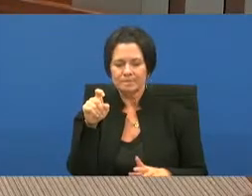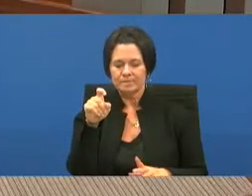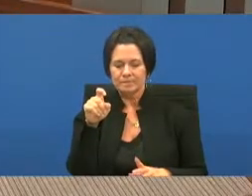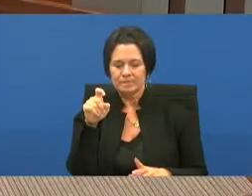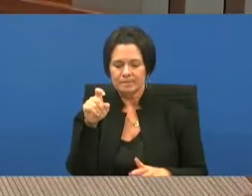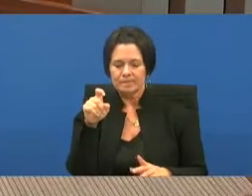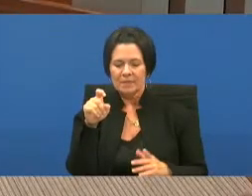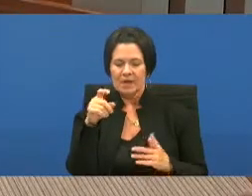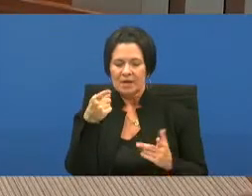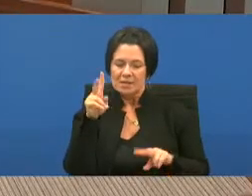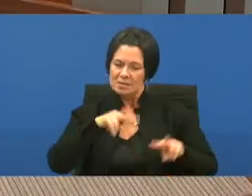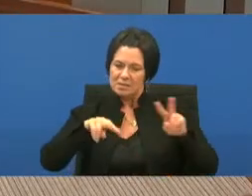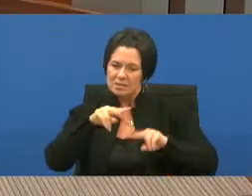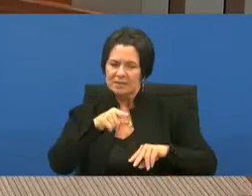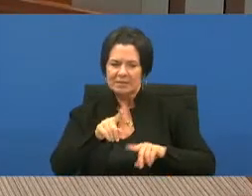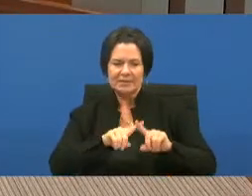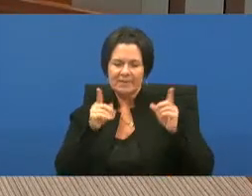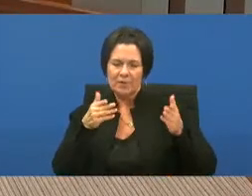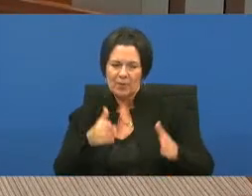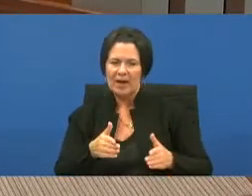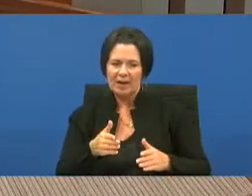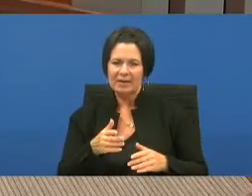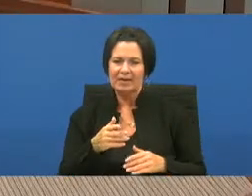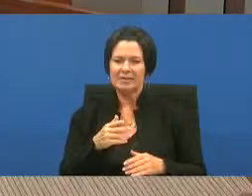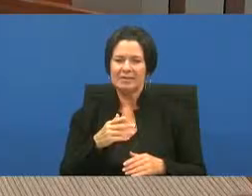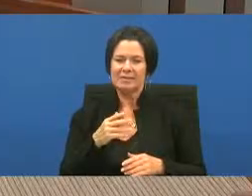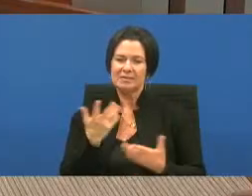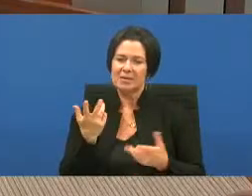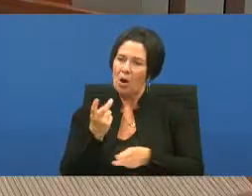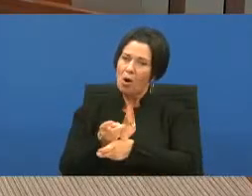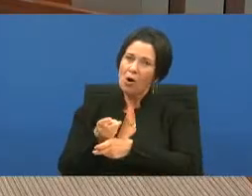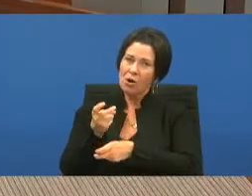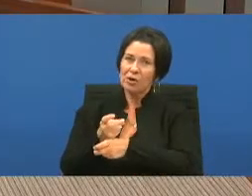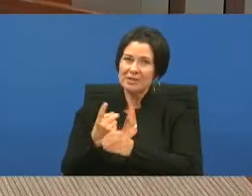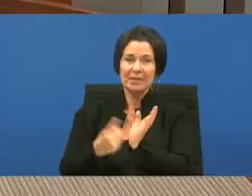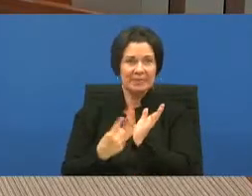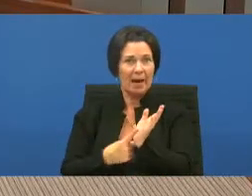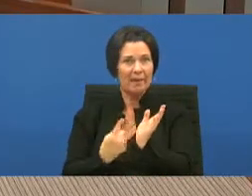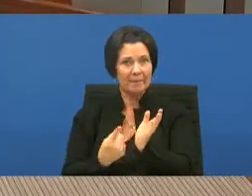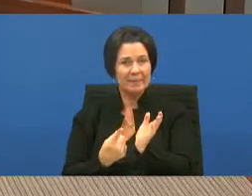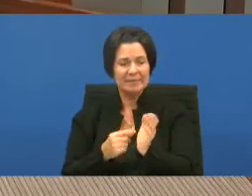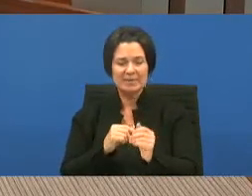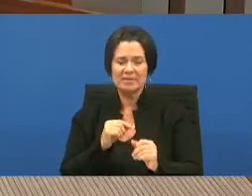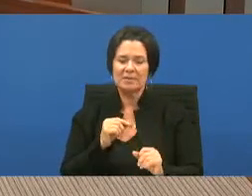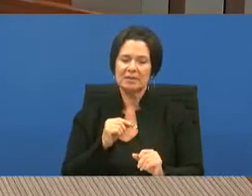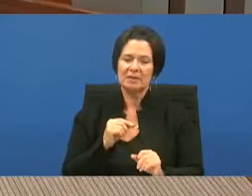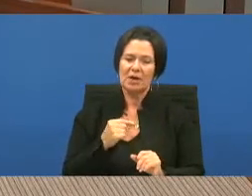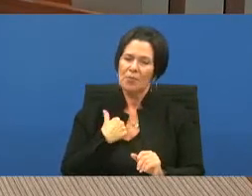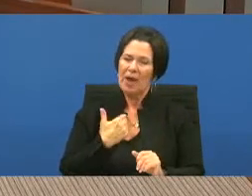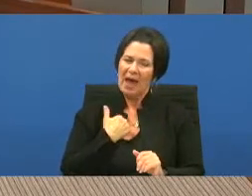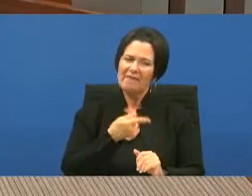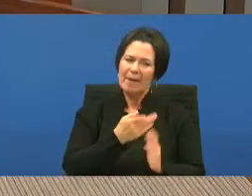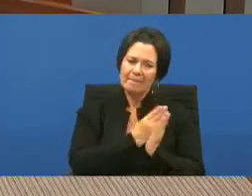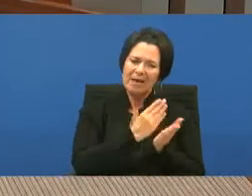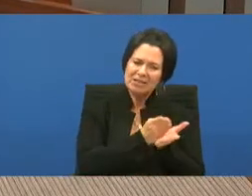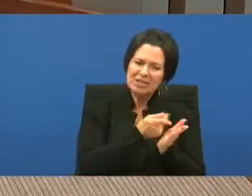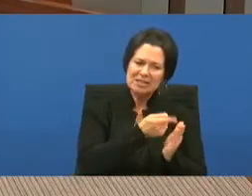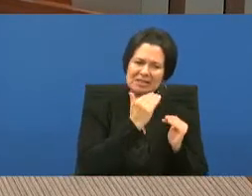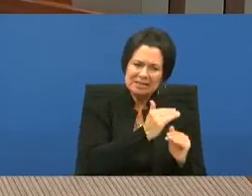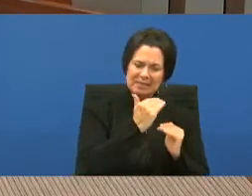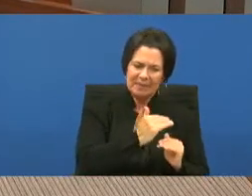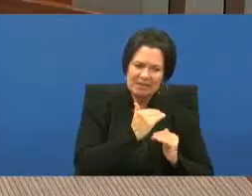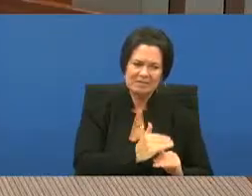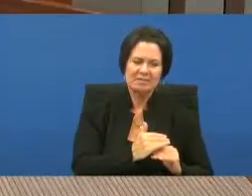easy, especially when there's tough times. And yes, we do have budgetary constraints and things we're trying to work through at City